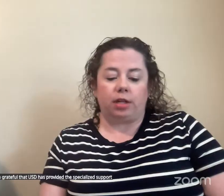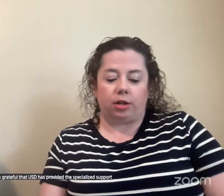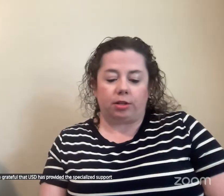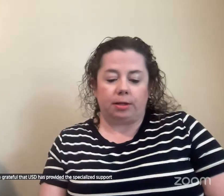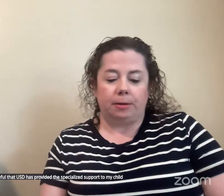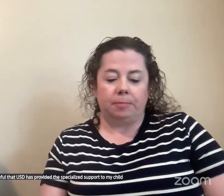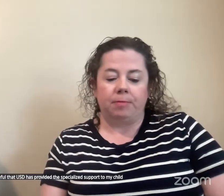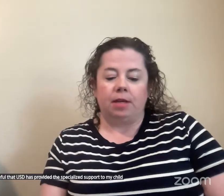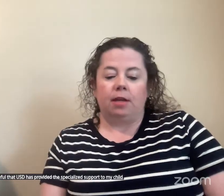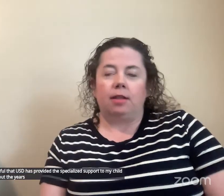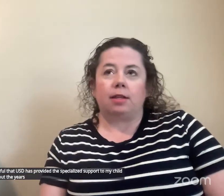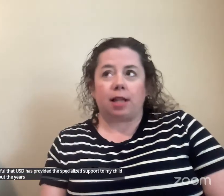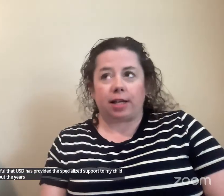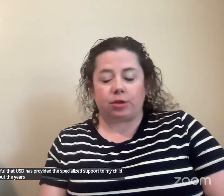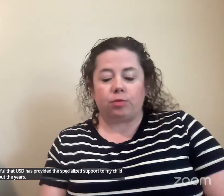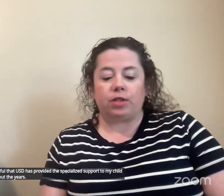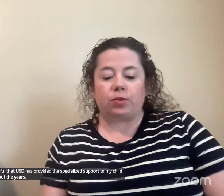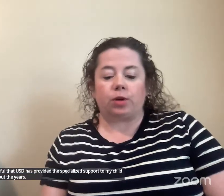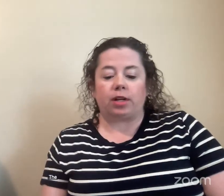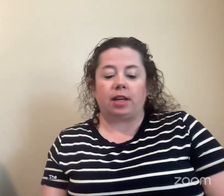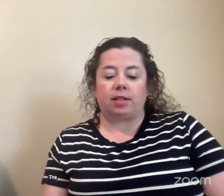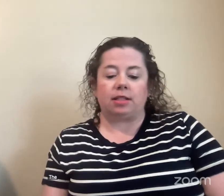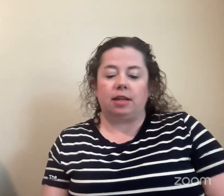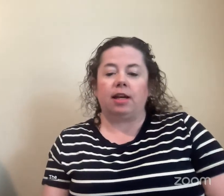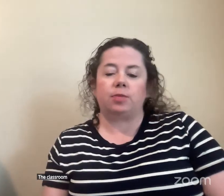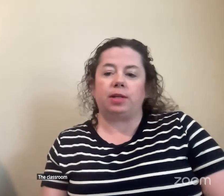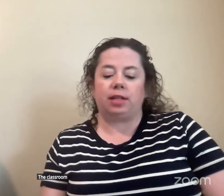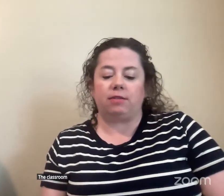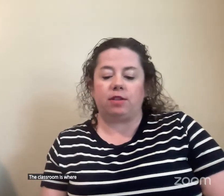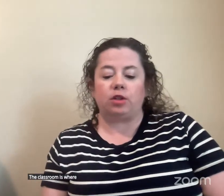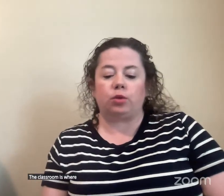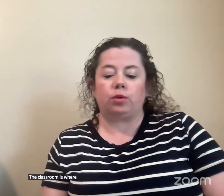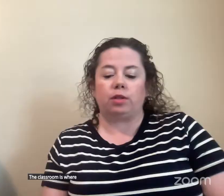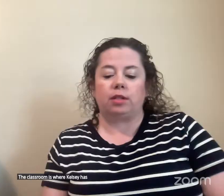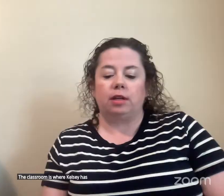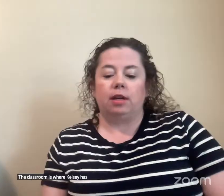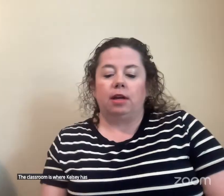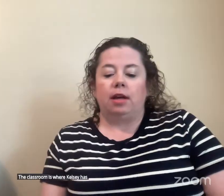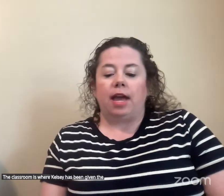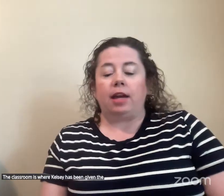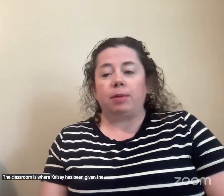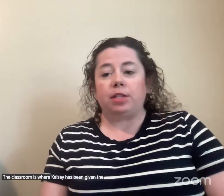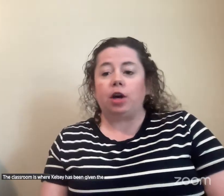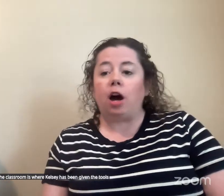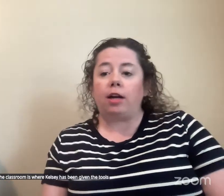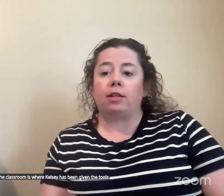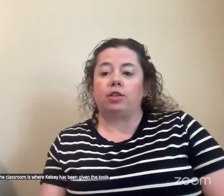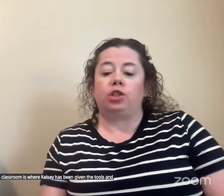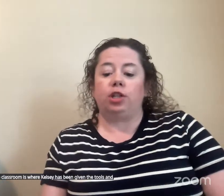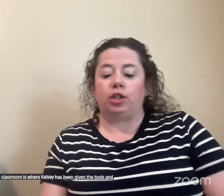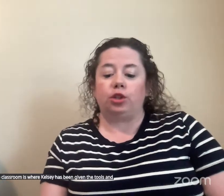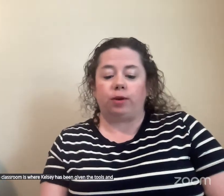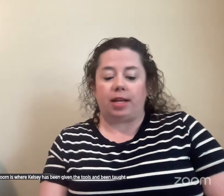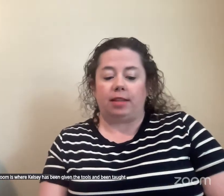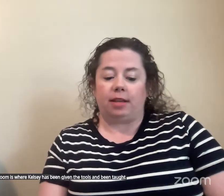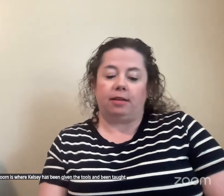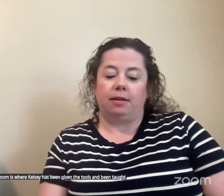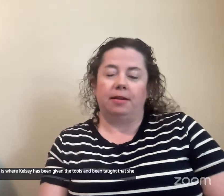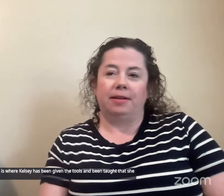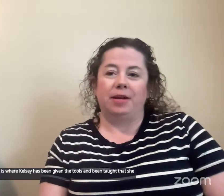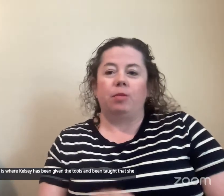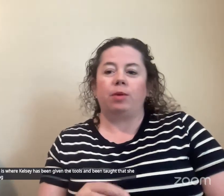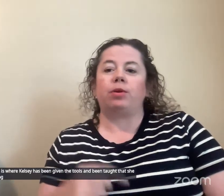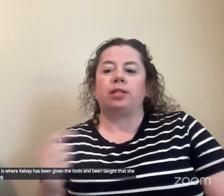throughout the years. The classroom is where Kelsey has been given the tools and been taught that she can do